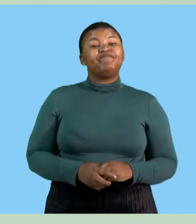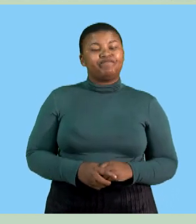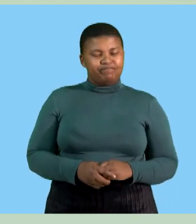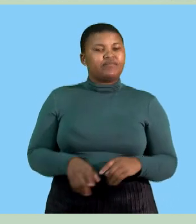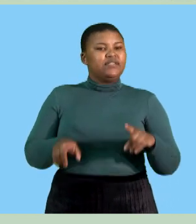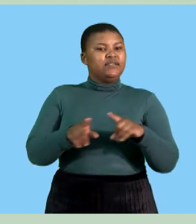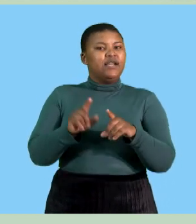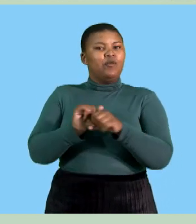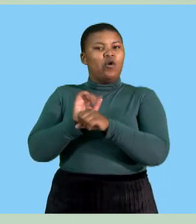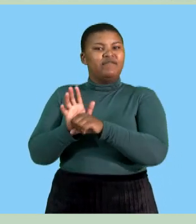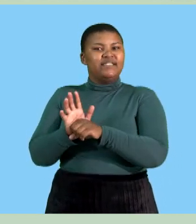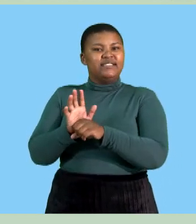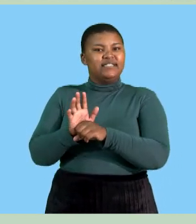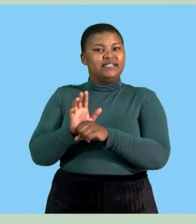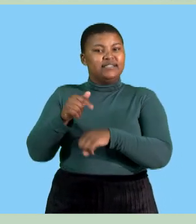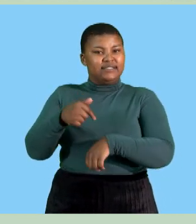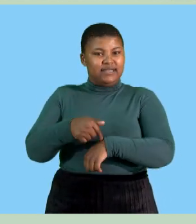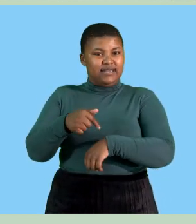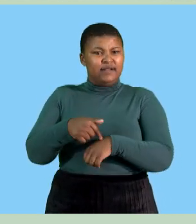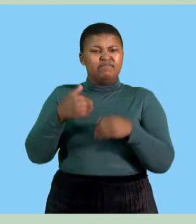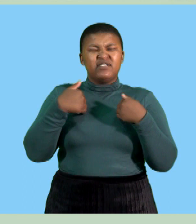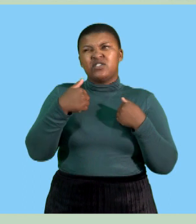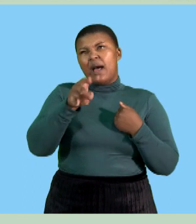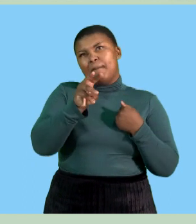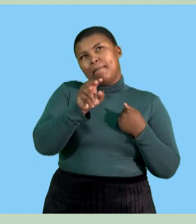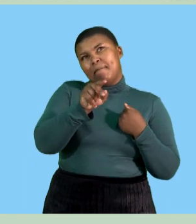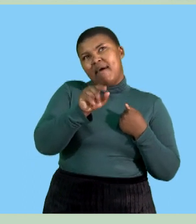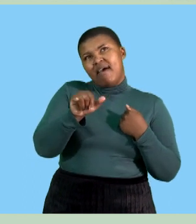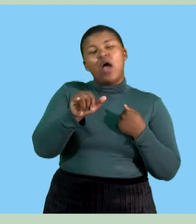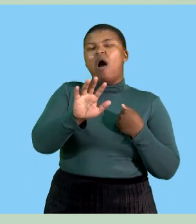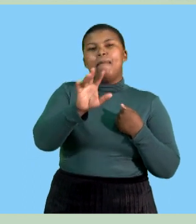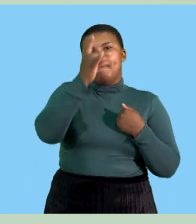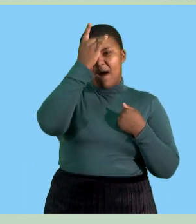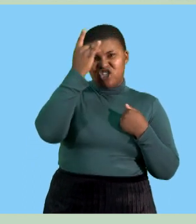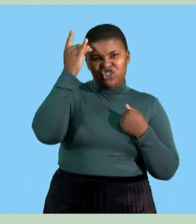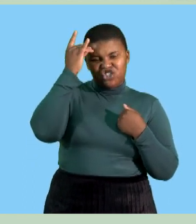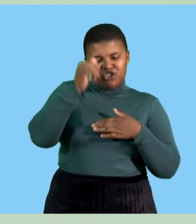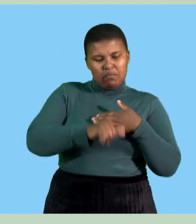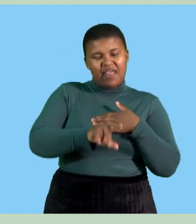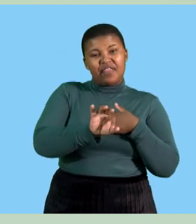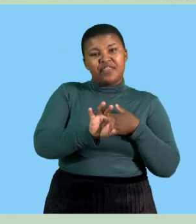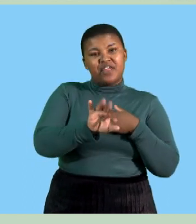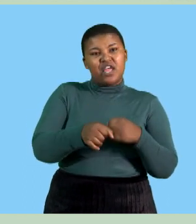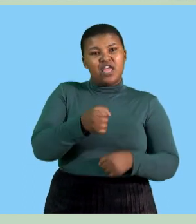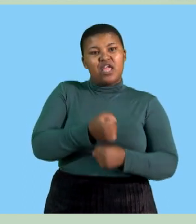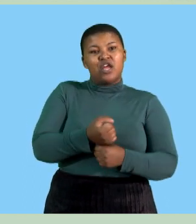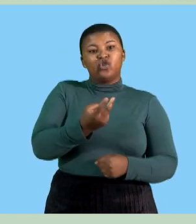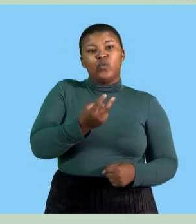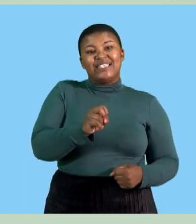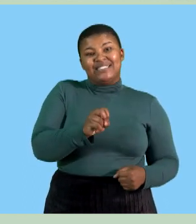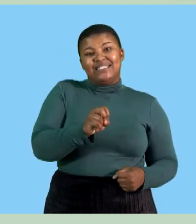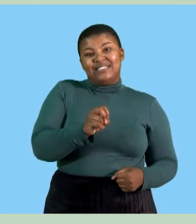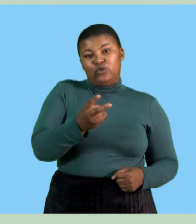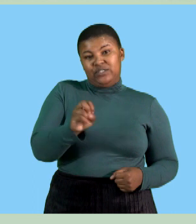the COVID-19 pandemic, which started in May, or rather in March 2020, where we experienced